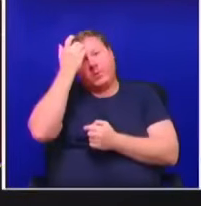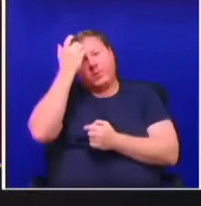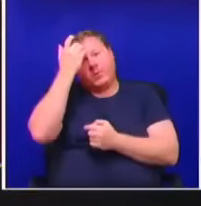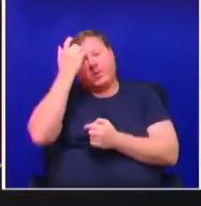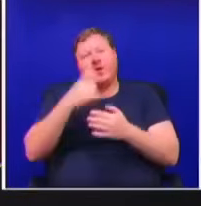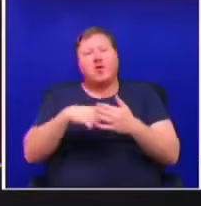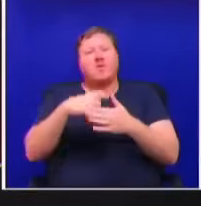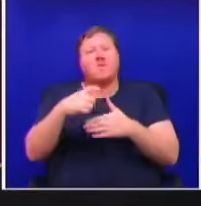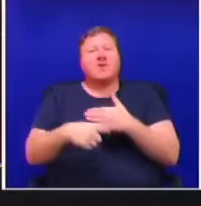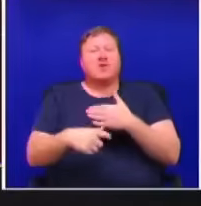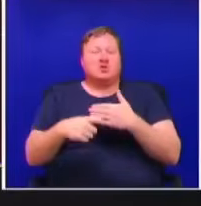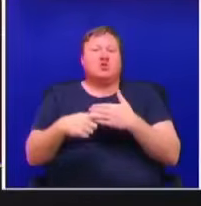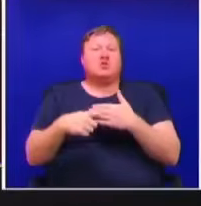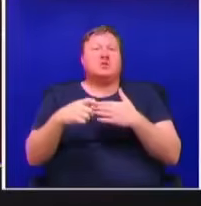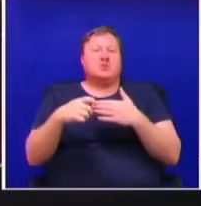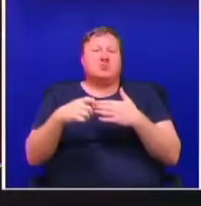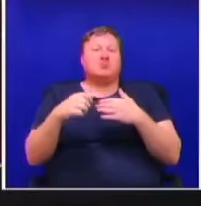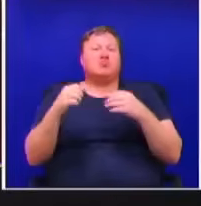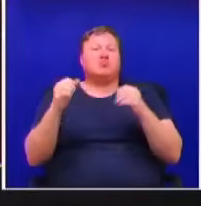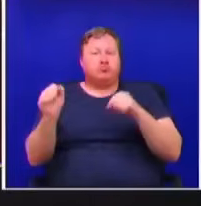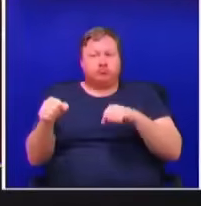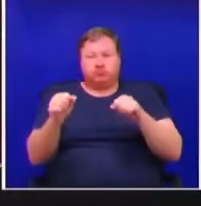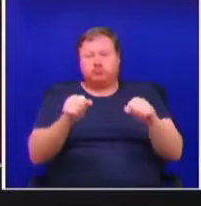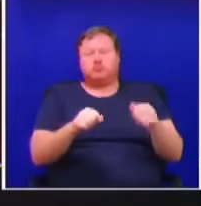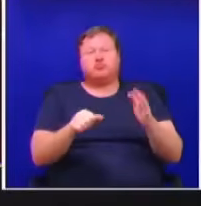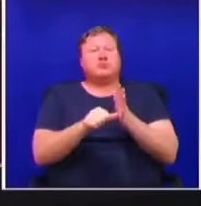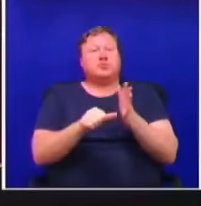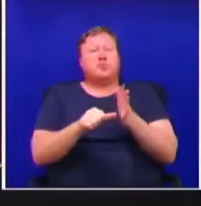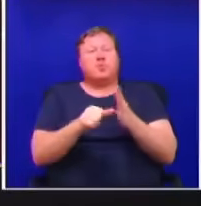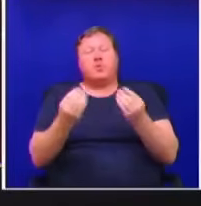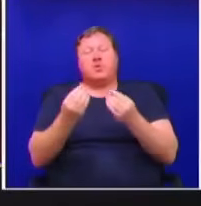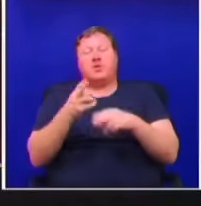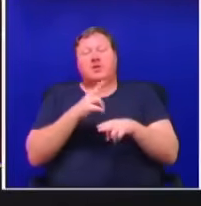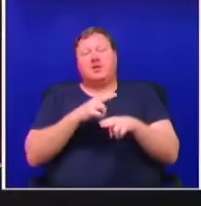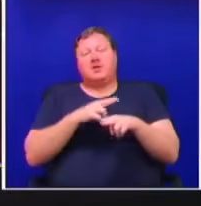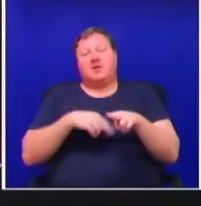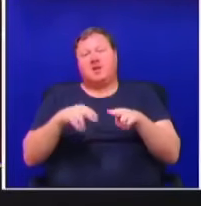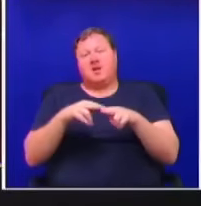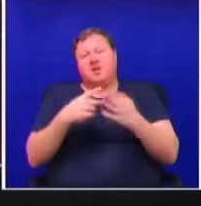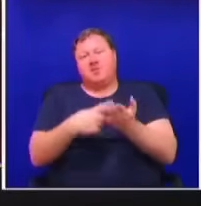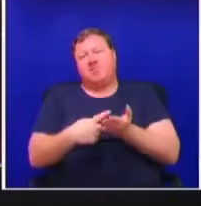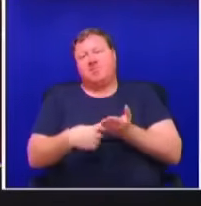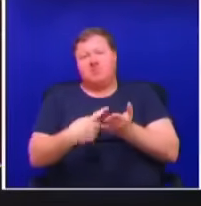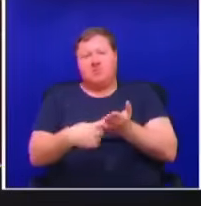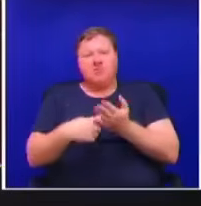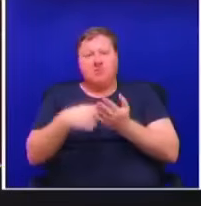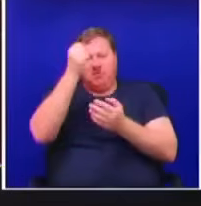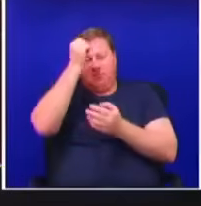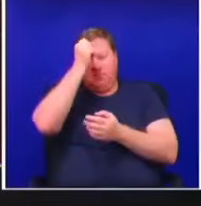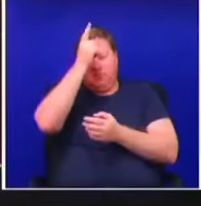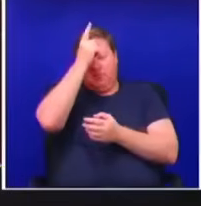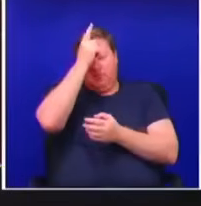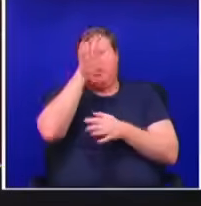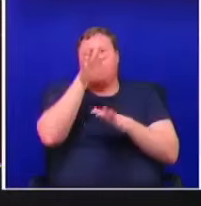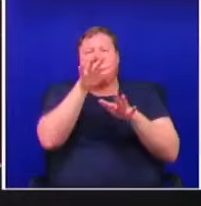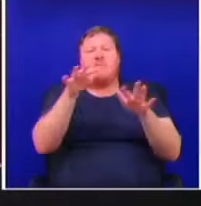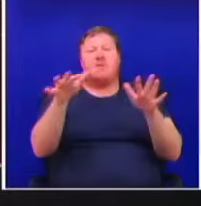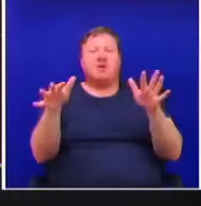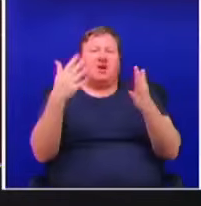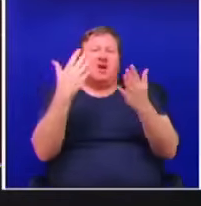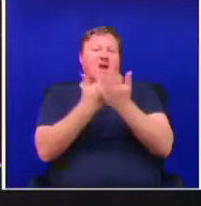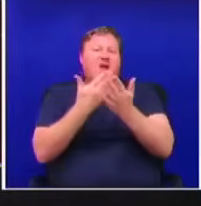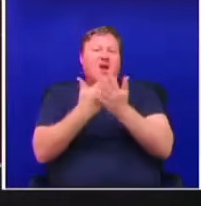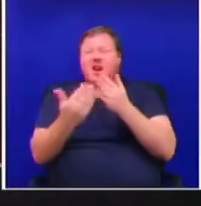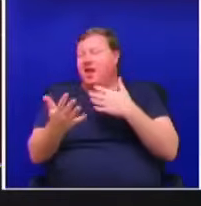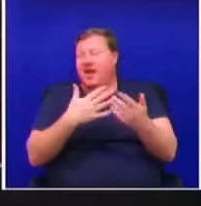agreed on key themes for the national dialogue, understanding that citizens will be able to raise any